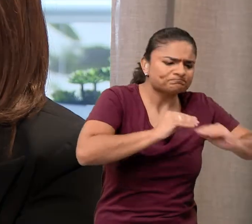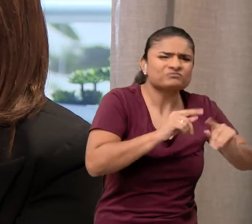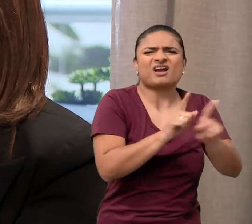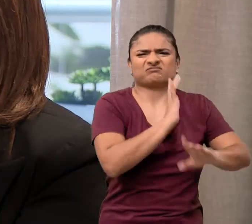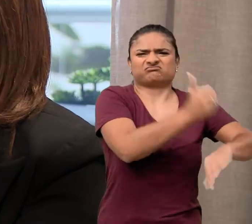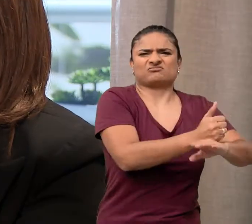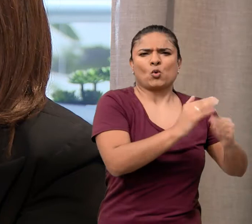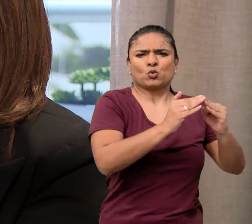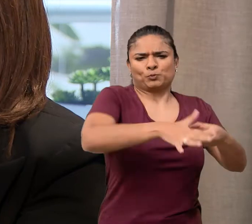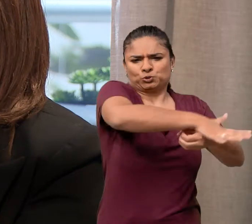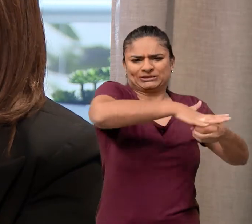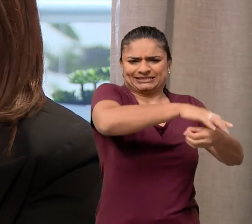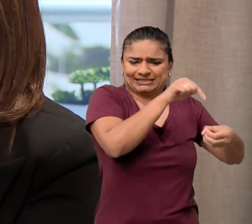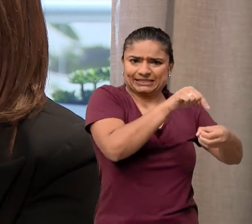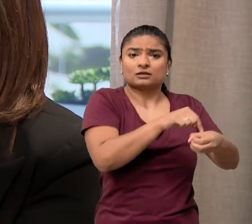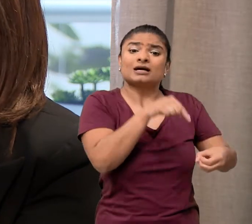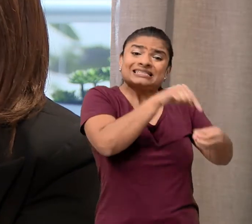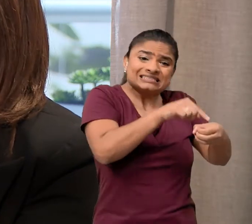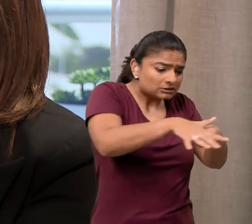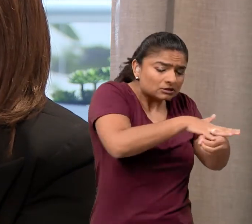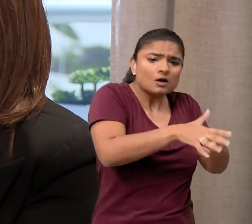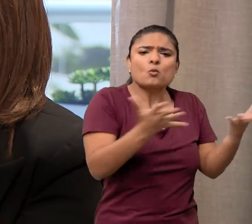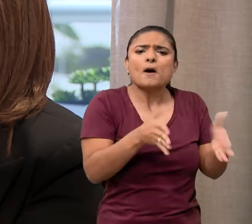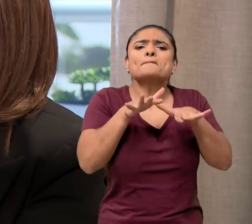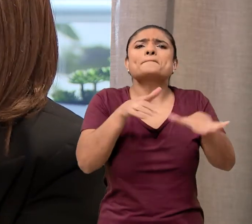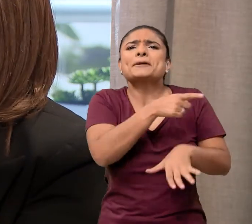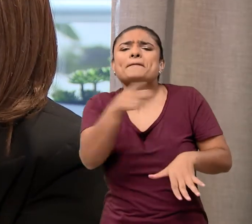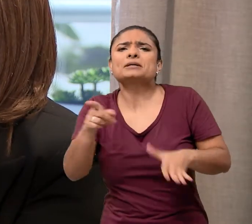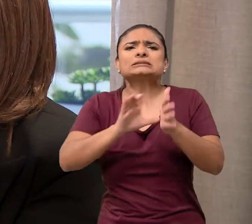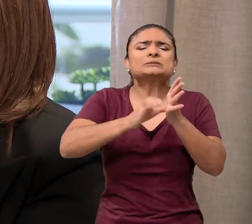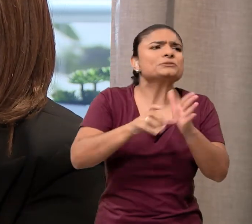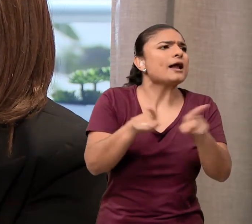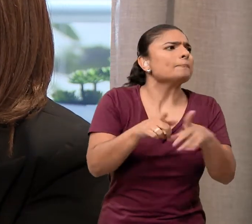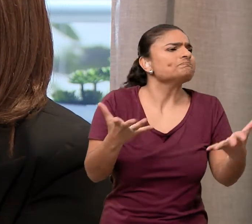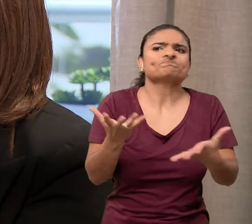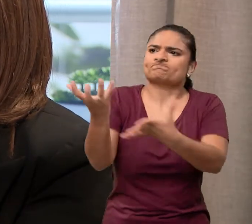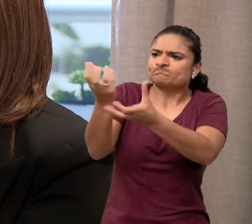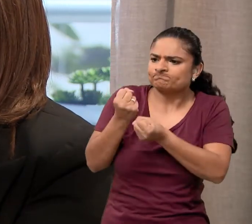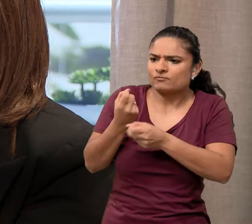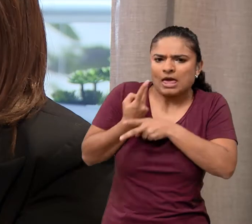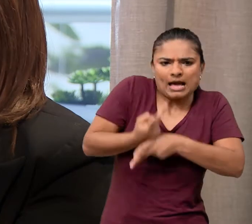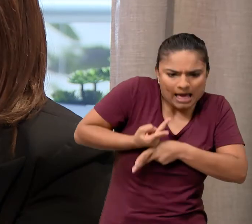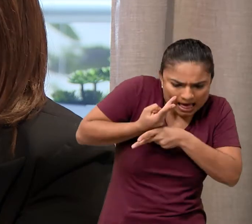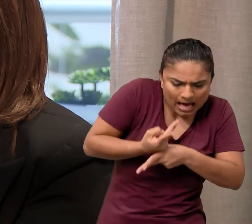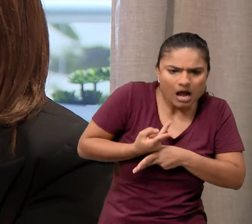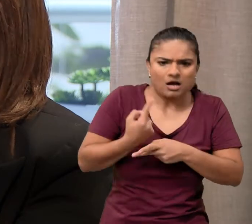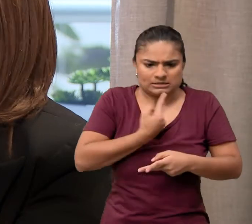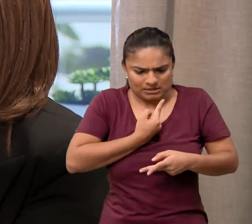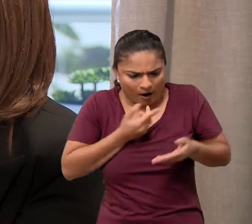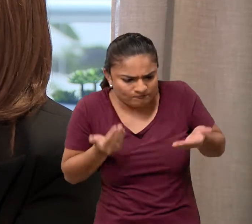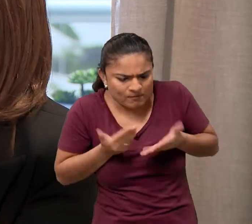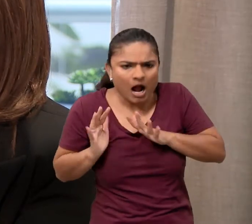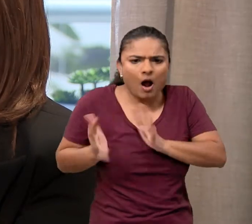protective workshops are community-based organisations where people with more severe